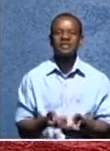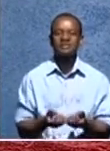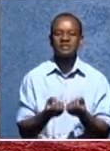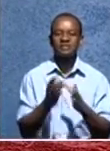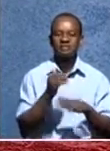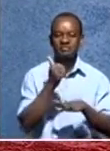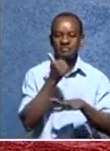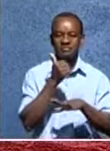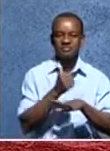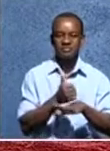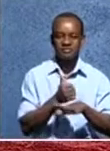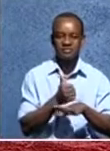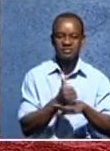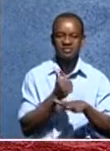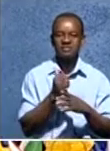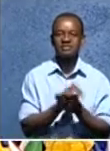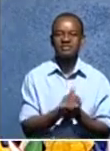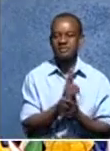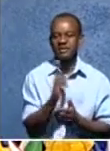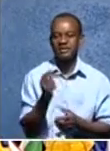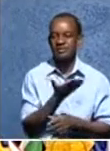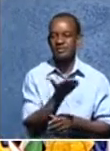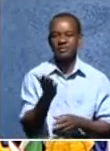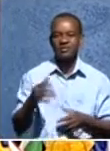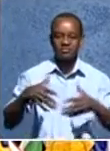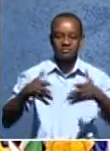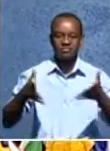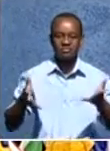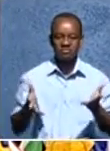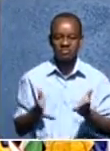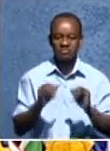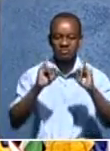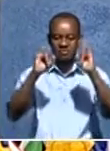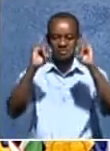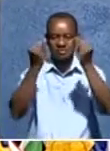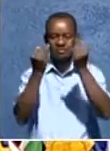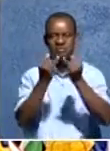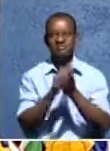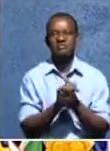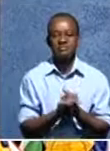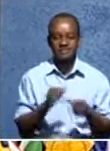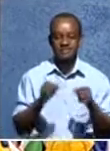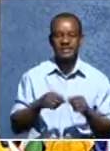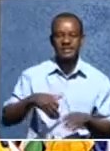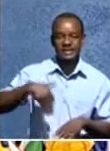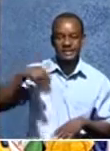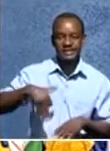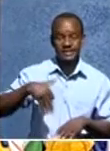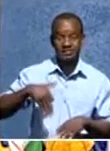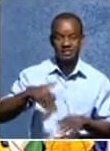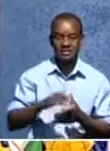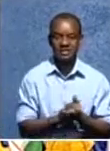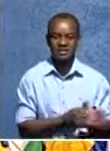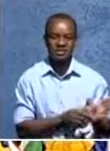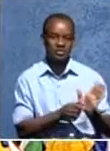your own town or in your own country, or then abroad for that matter, of people coming from abroad to Namibia, to offer them some hospitality. And that's